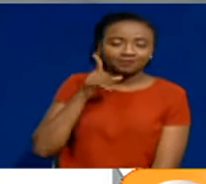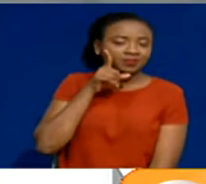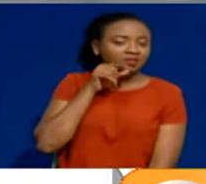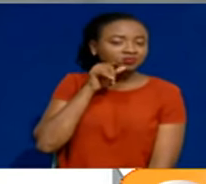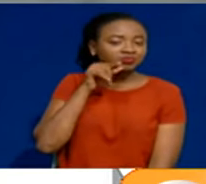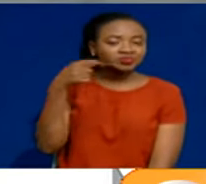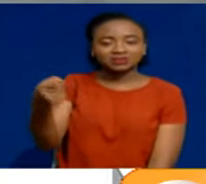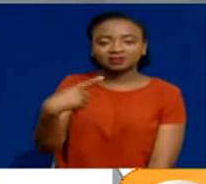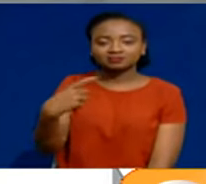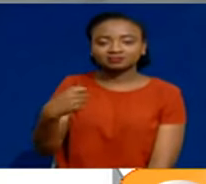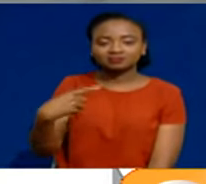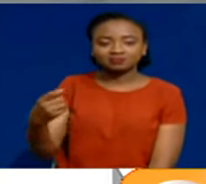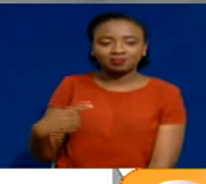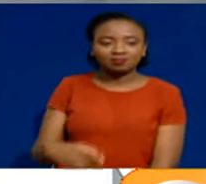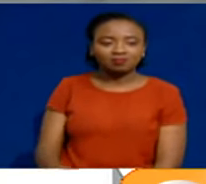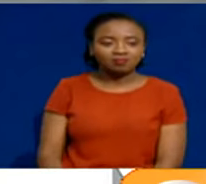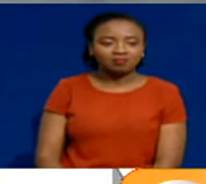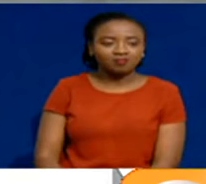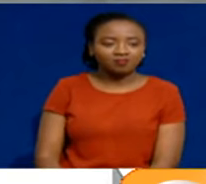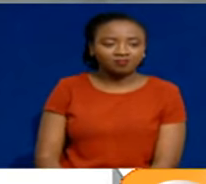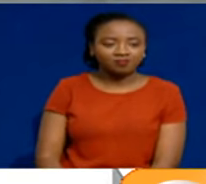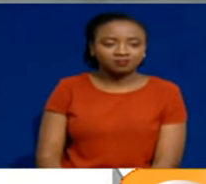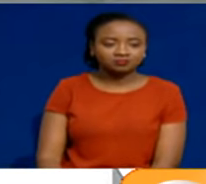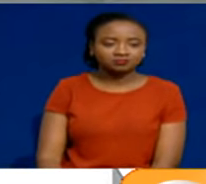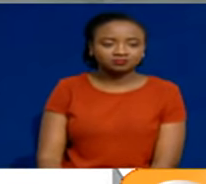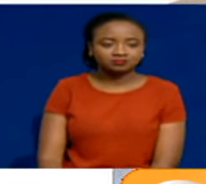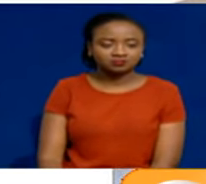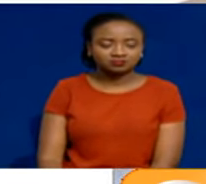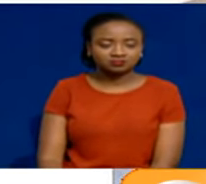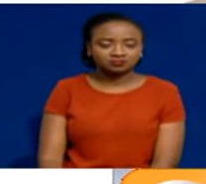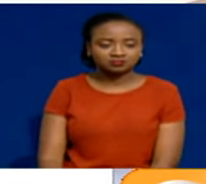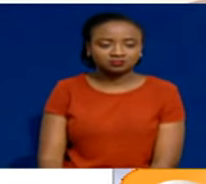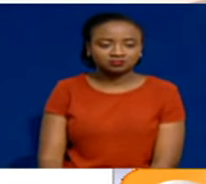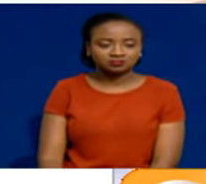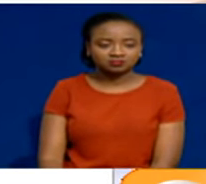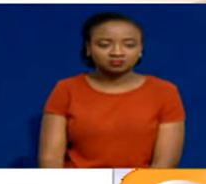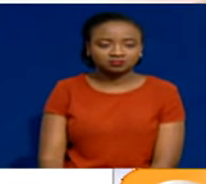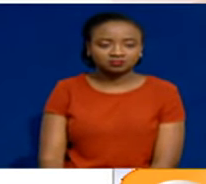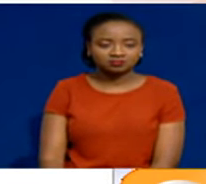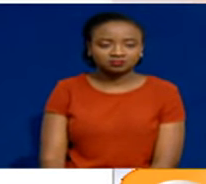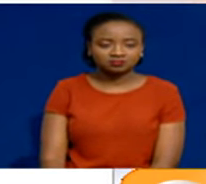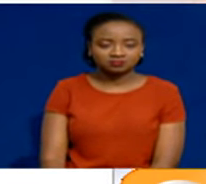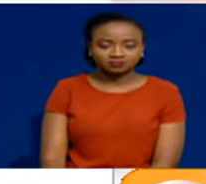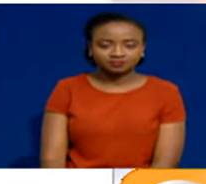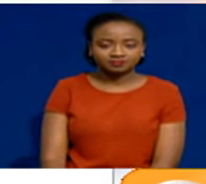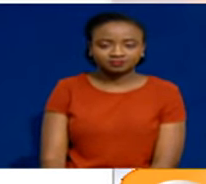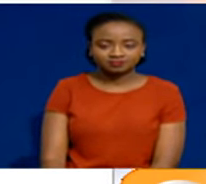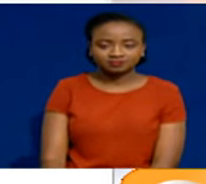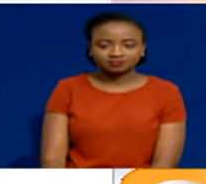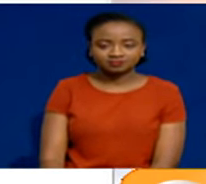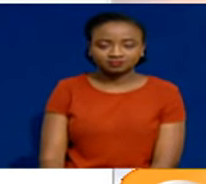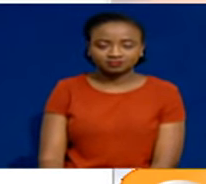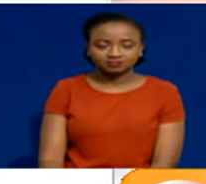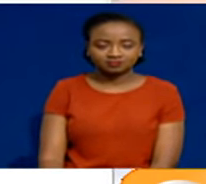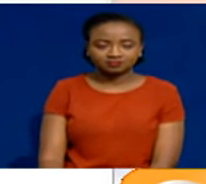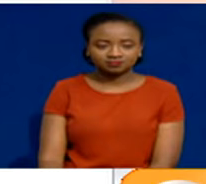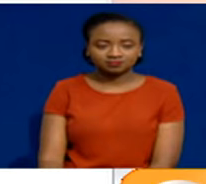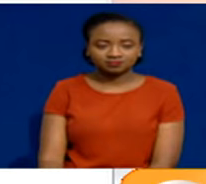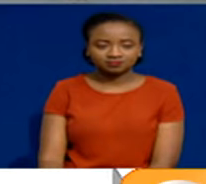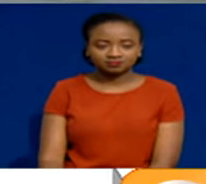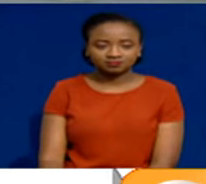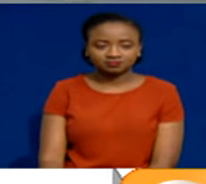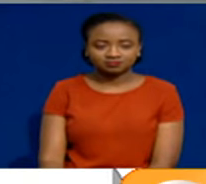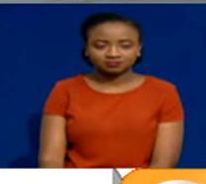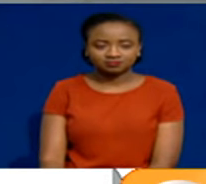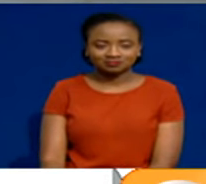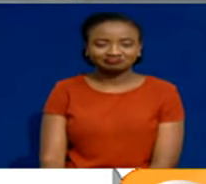Tweets coming in so thick and so fast. Richie, engineer, says, ask Atwoli who will be the likely running mate for Raila. Oh,